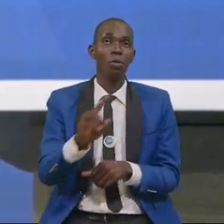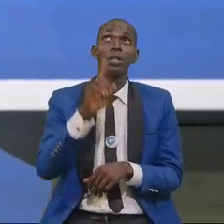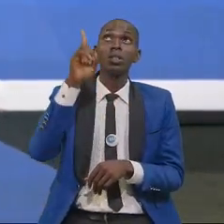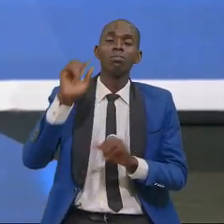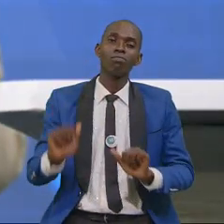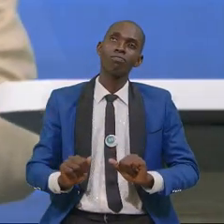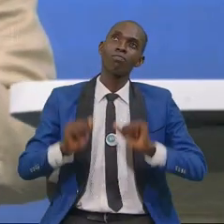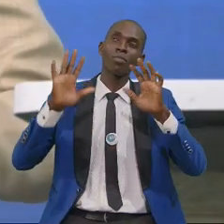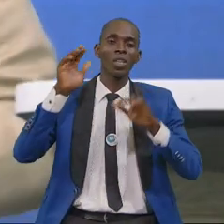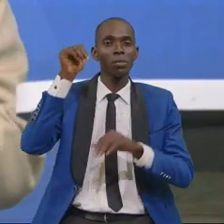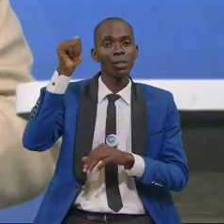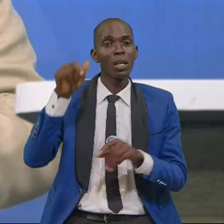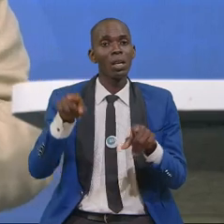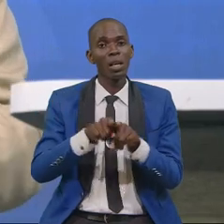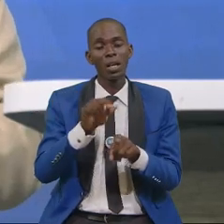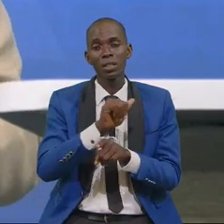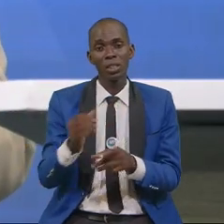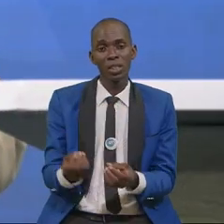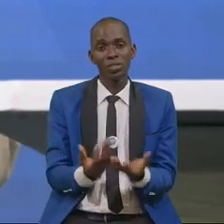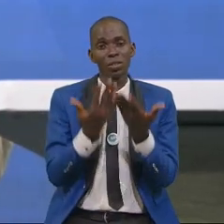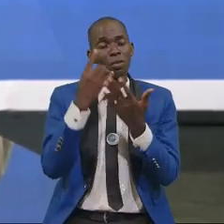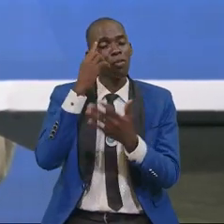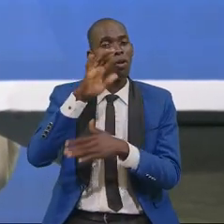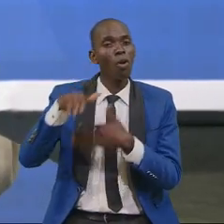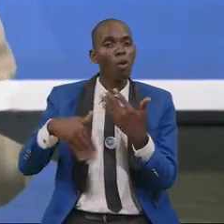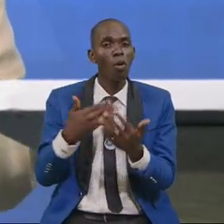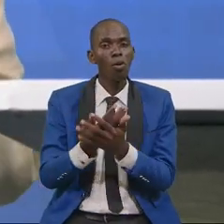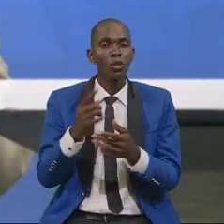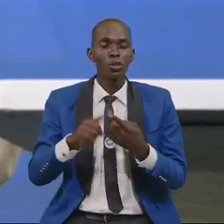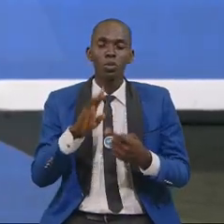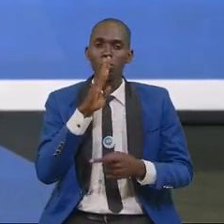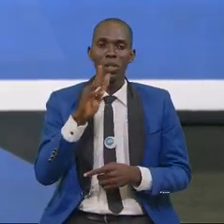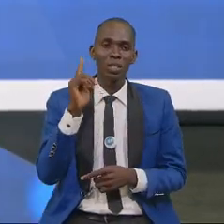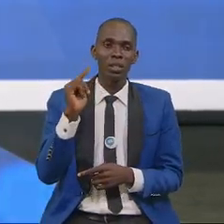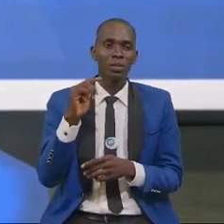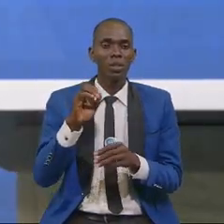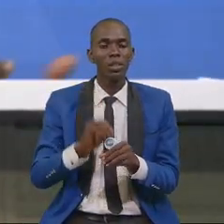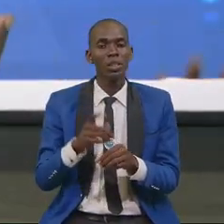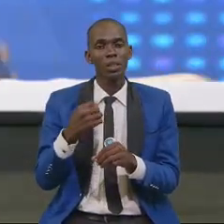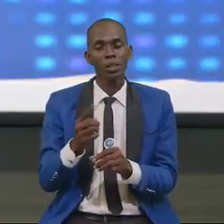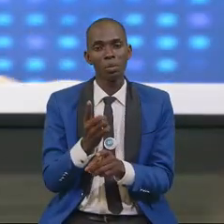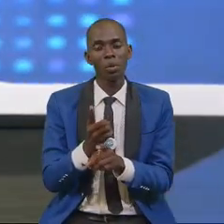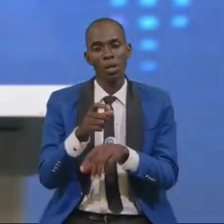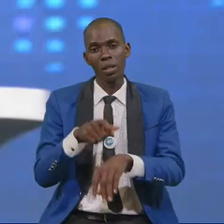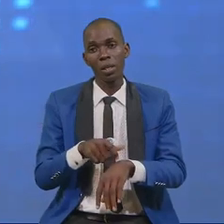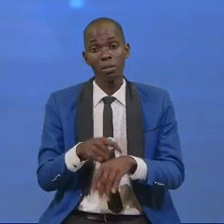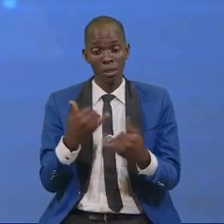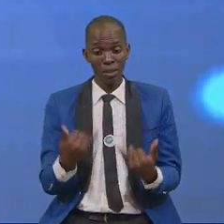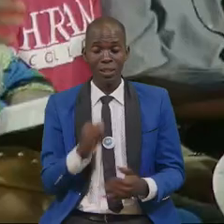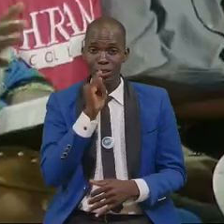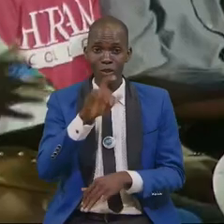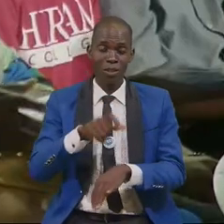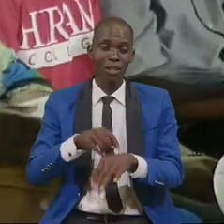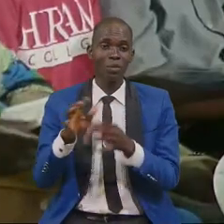a ransom for all to be testified in due time. This is your time.